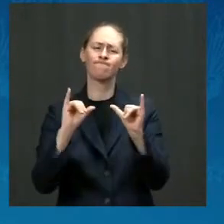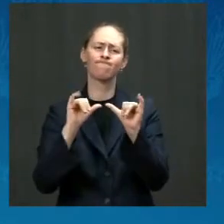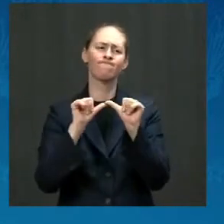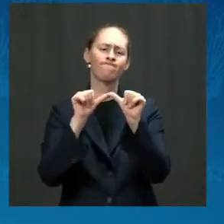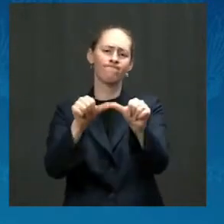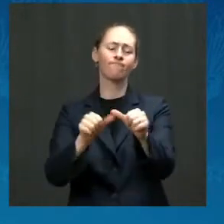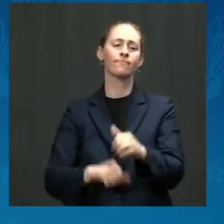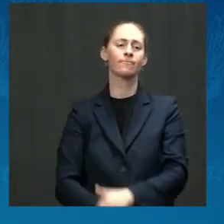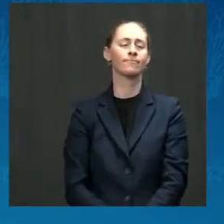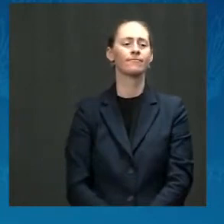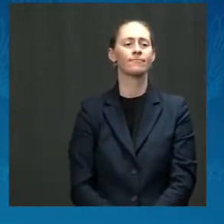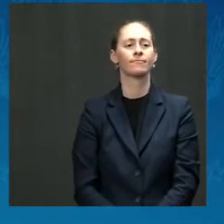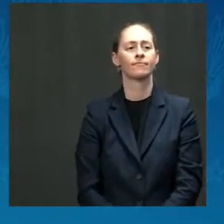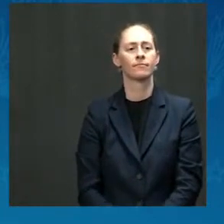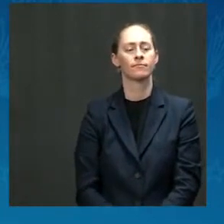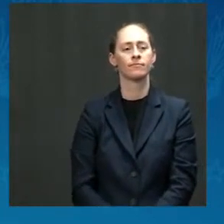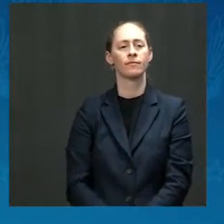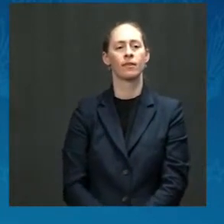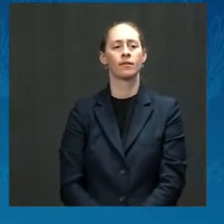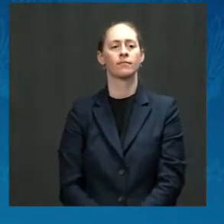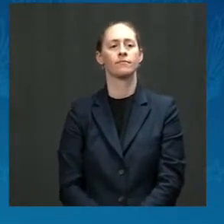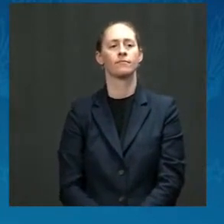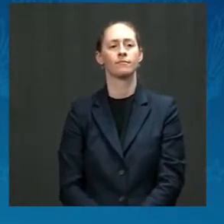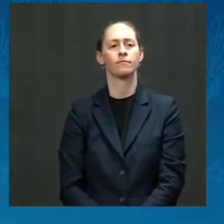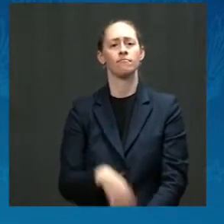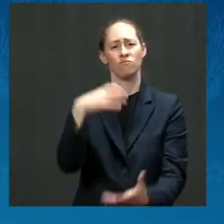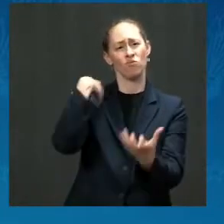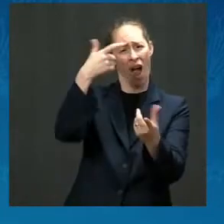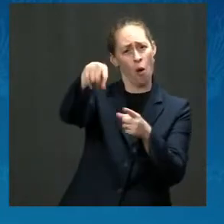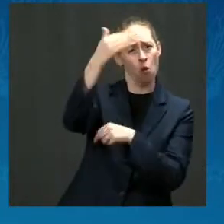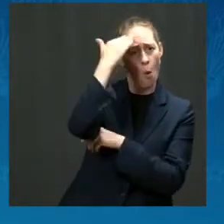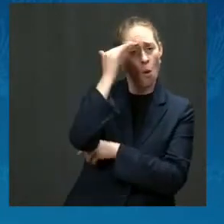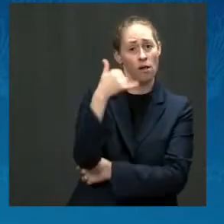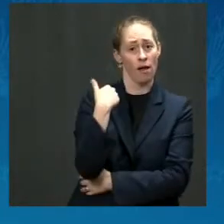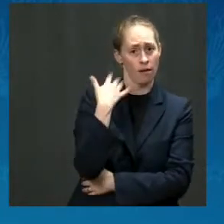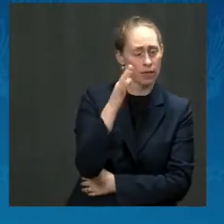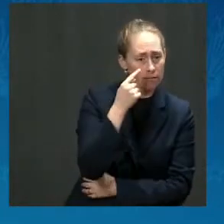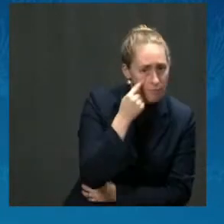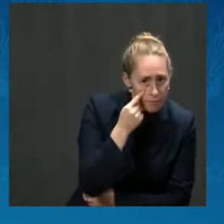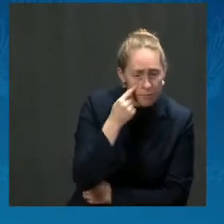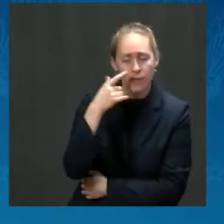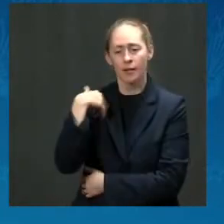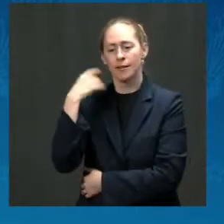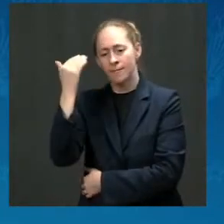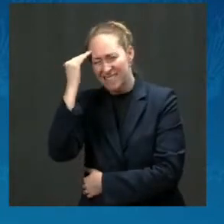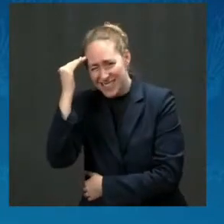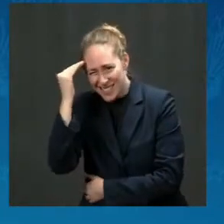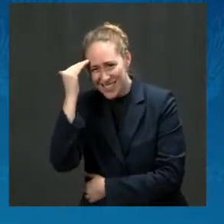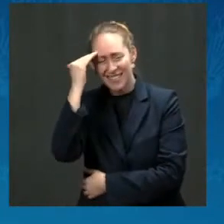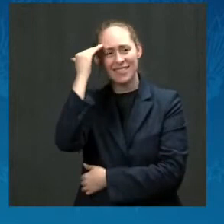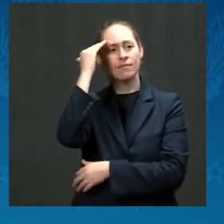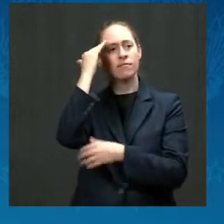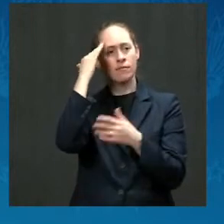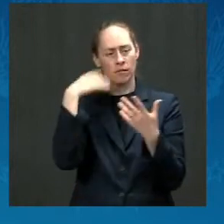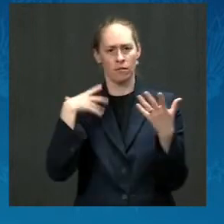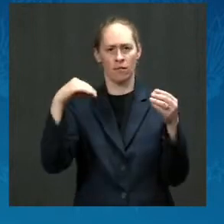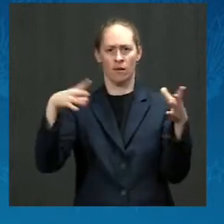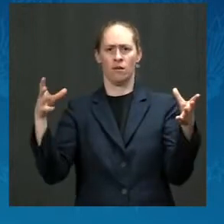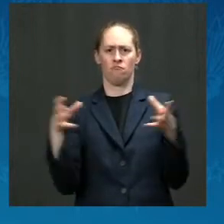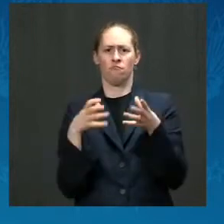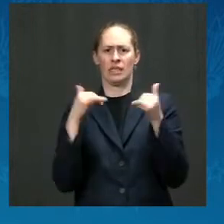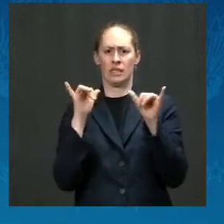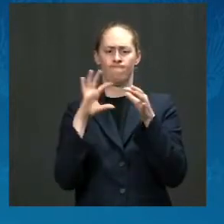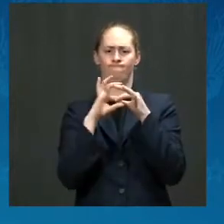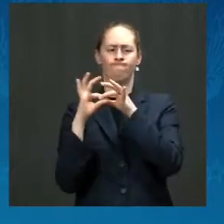I see you, I hear you, we are all in this together. And in that way, we will be stronger